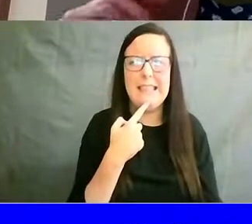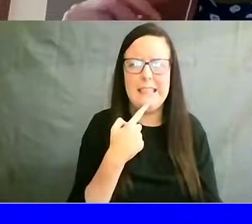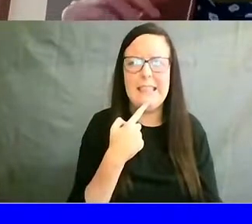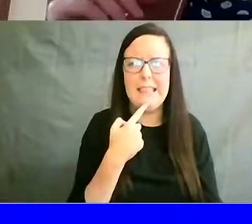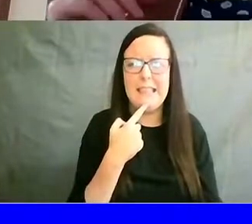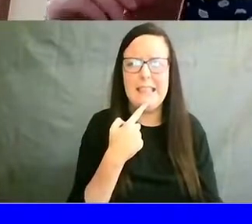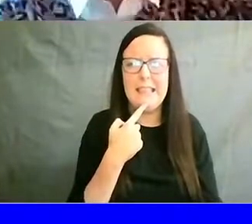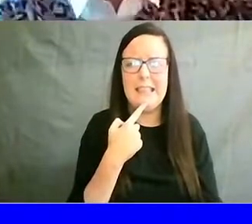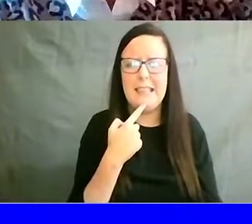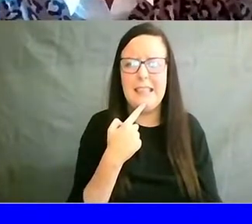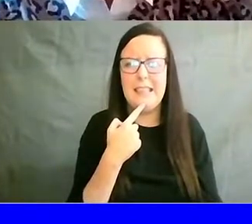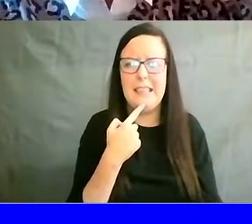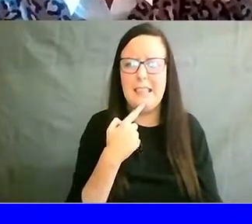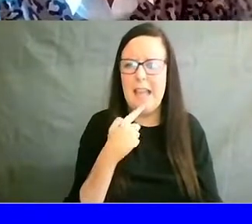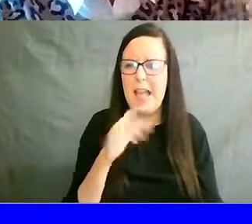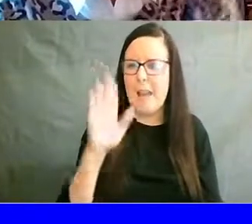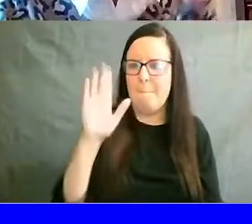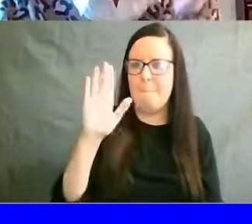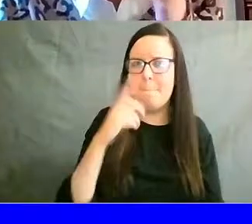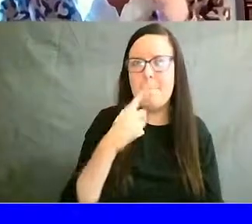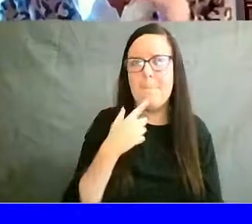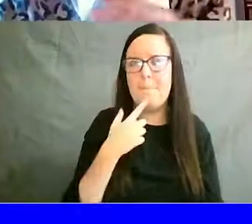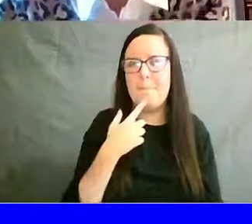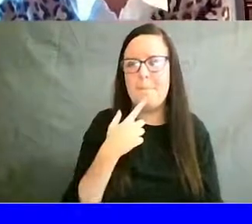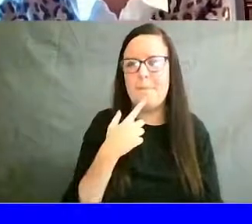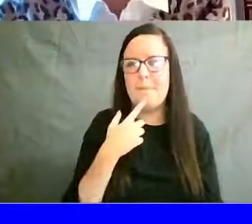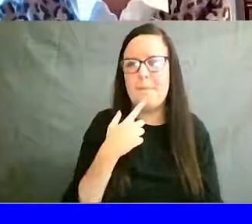Will I, Louise, do you want me to venture there?